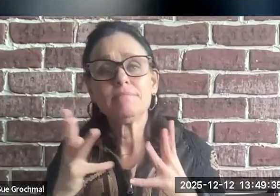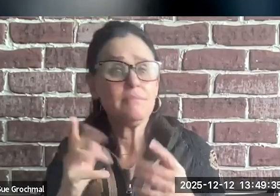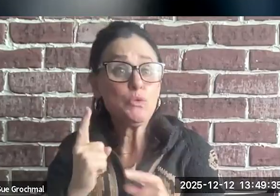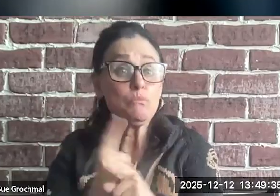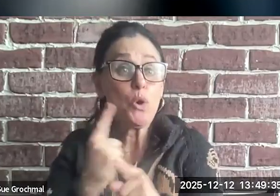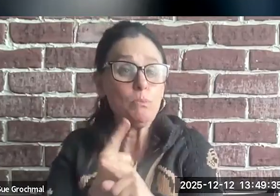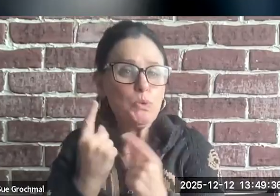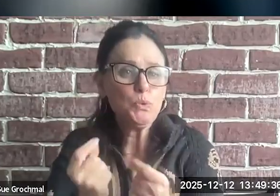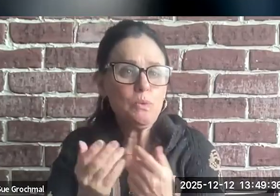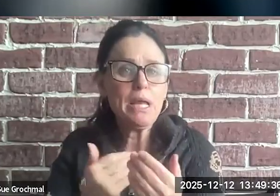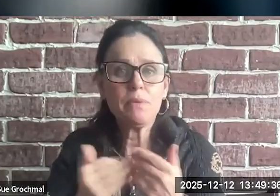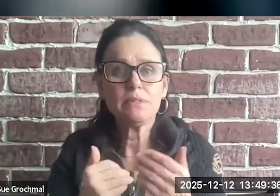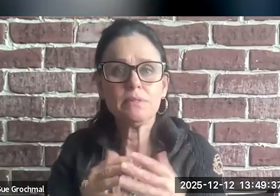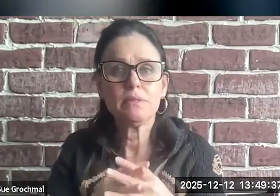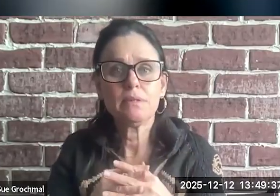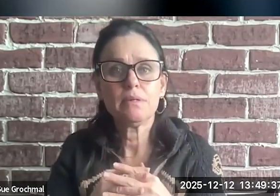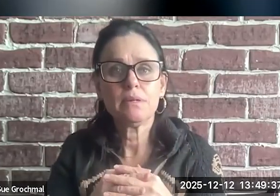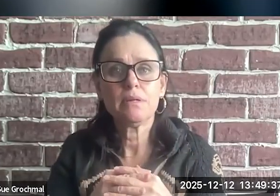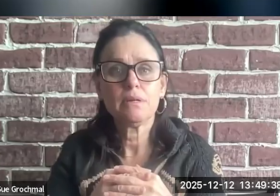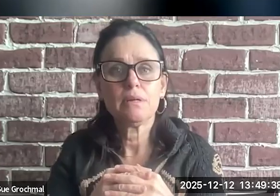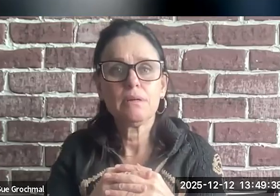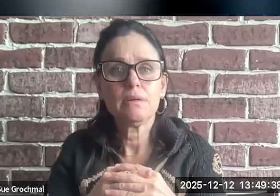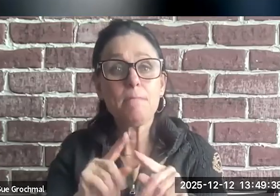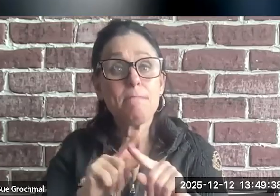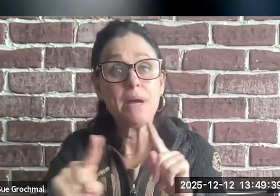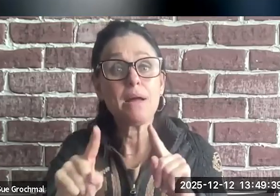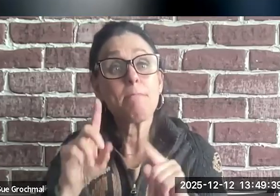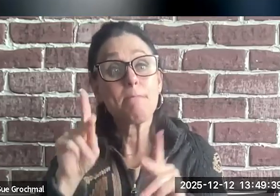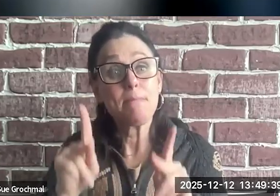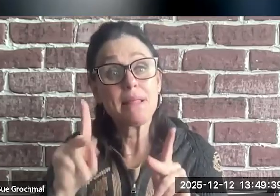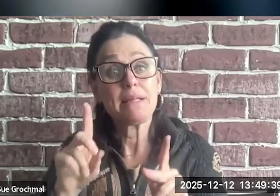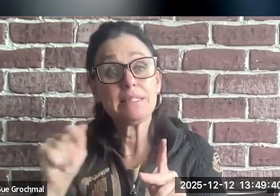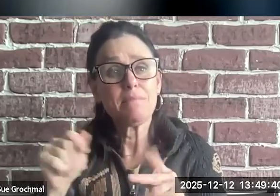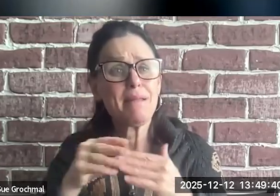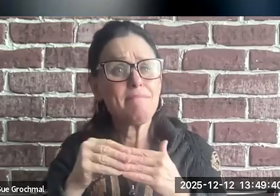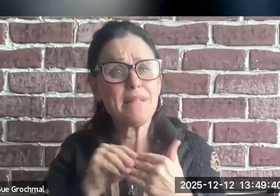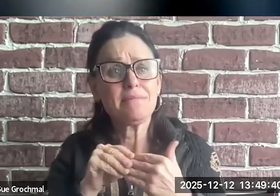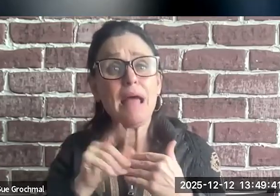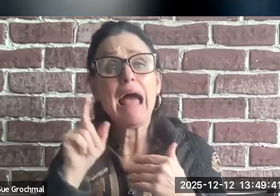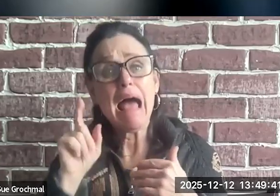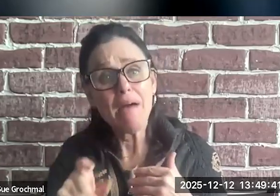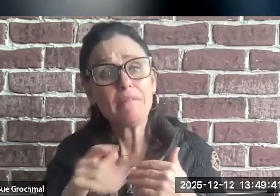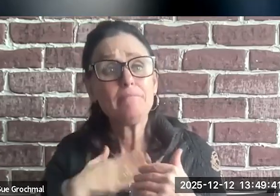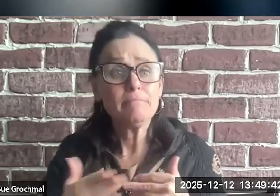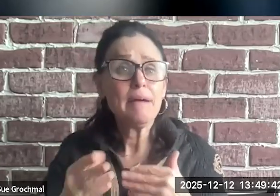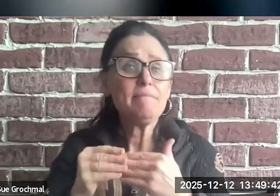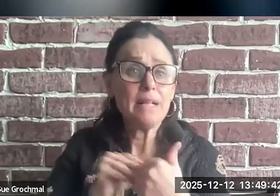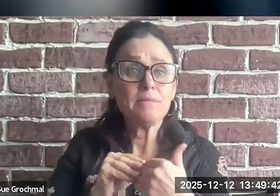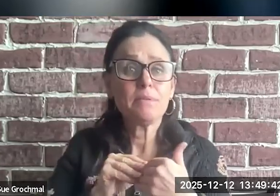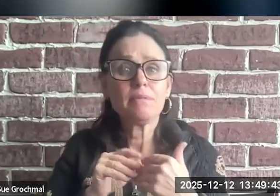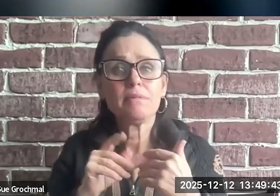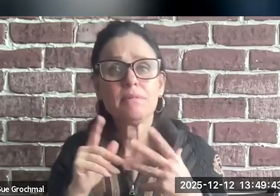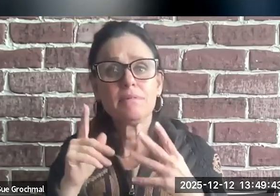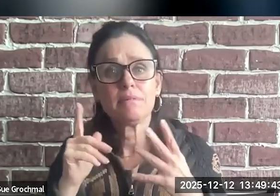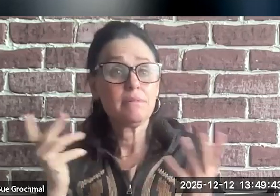do, of course. But there is a component of people with disabilities being flexible or having to be flexible in their own lives due to